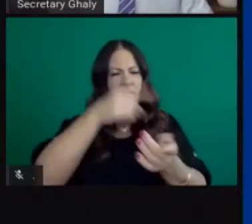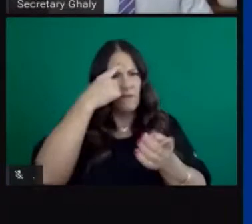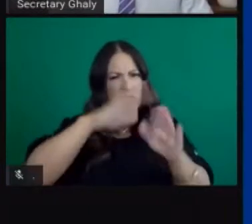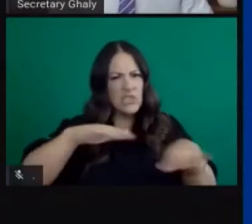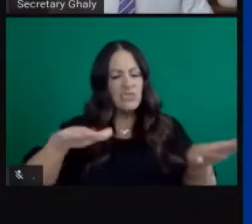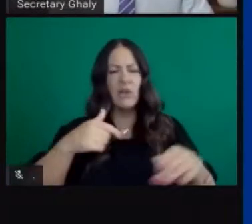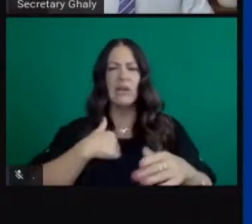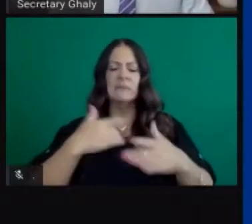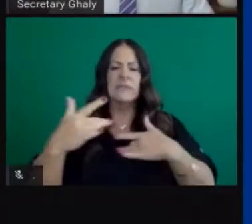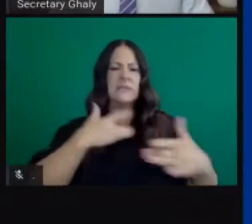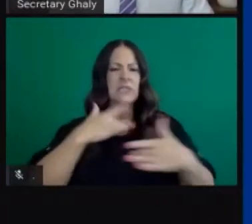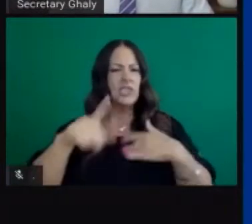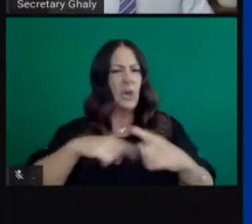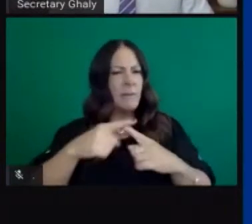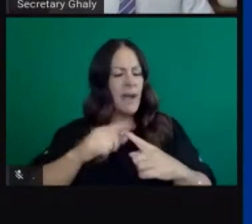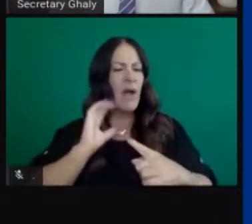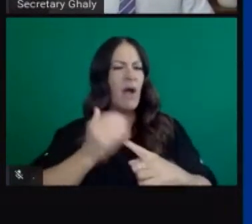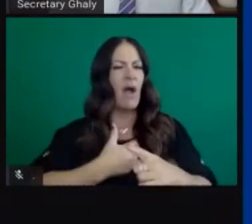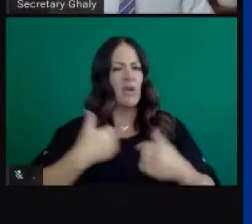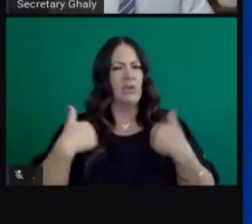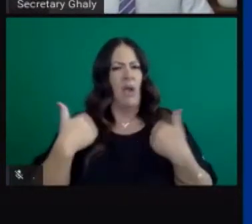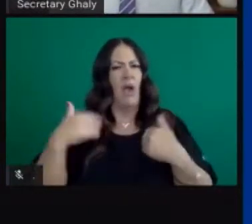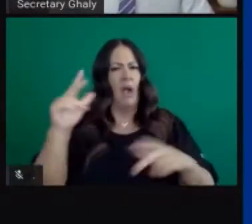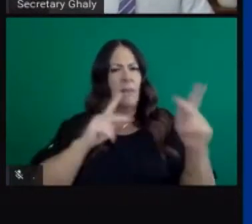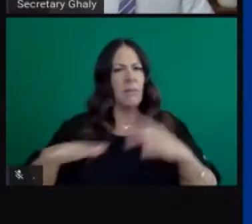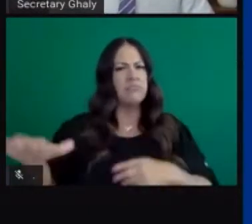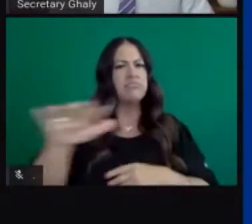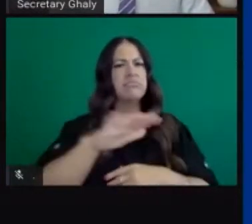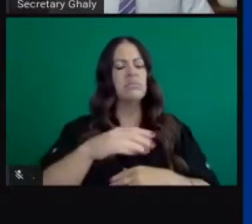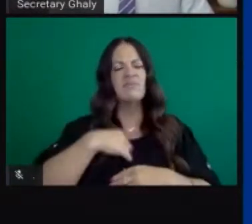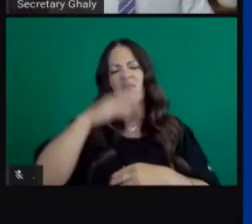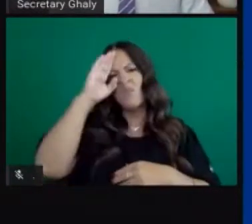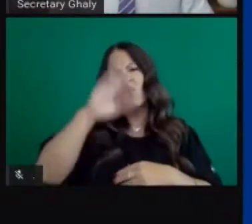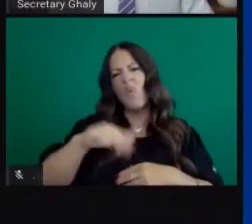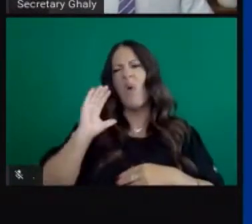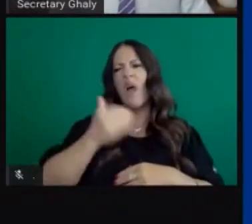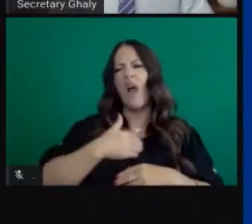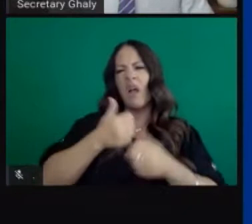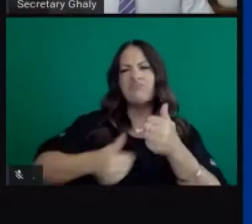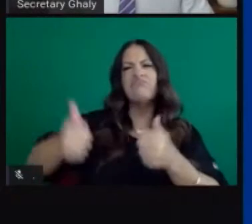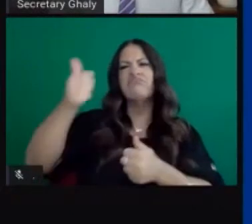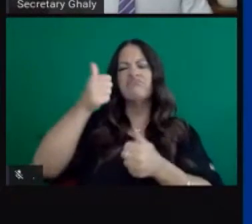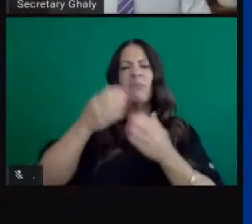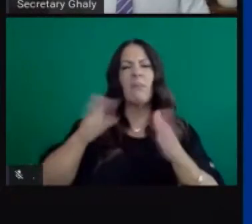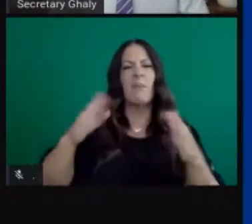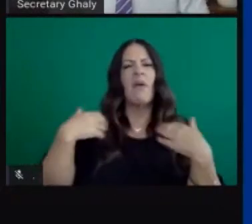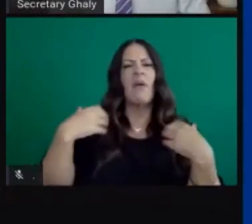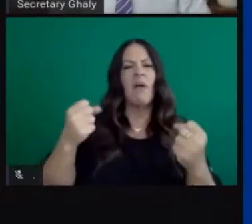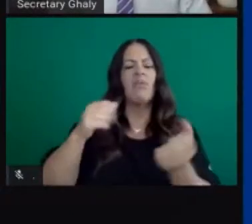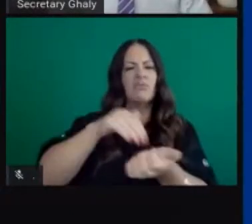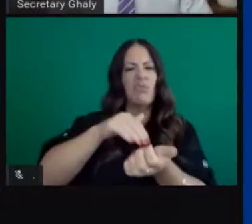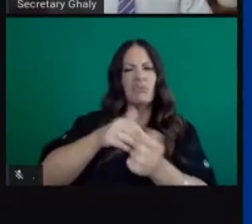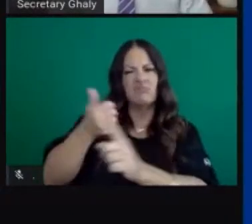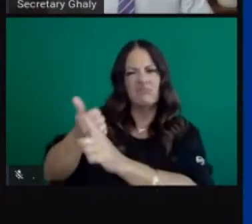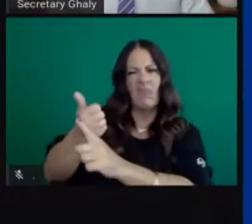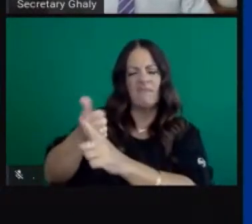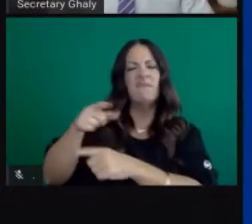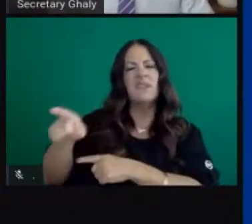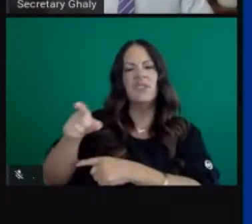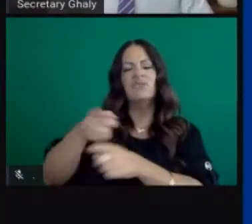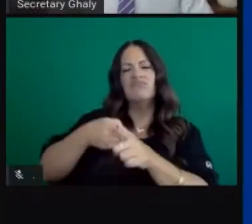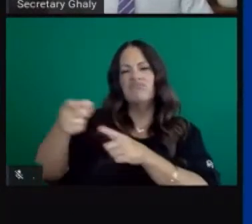our young people, and I know our Surgeon General will address the impact on young individuals. She is a pediatrician as